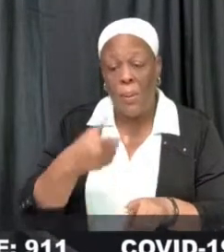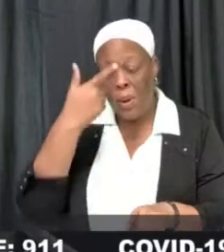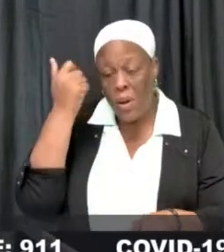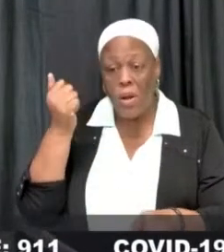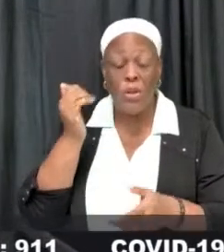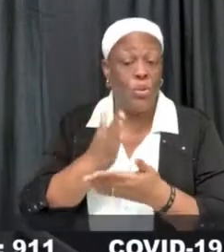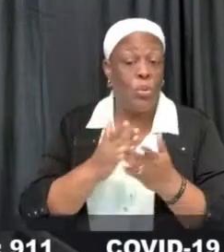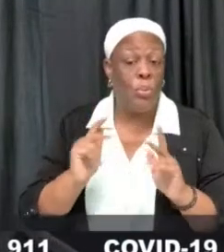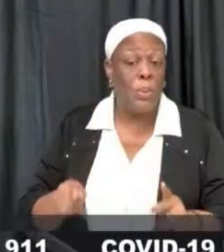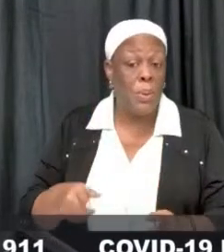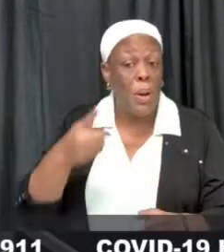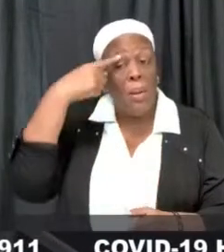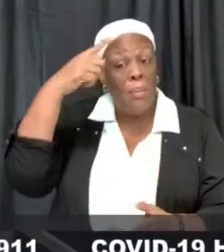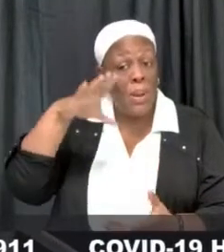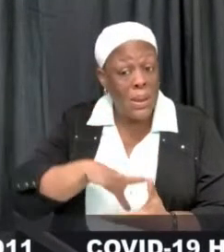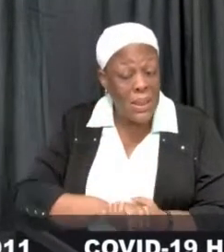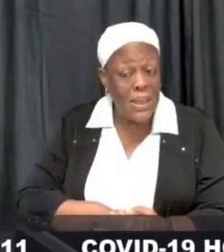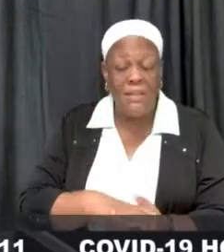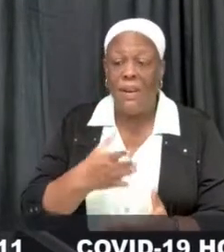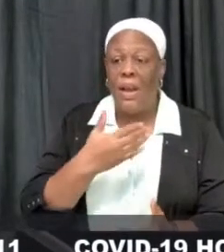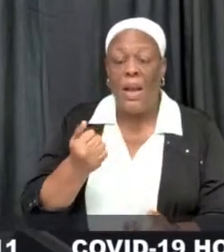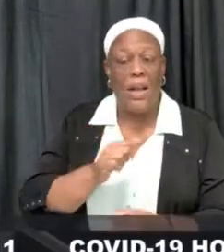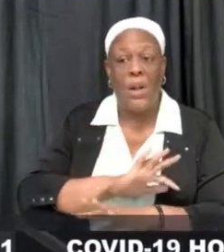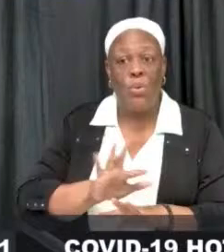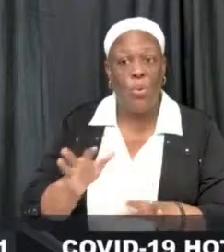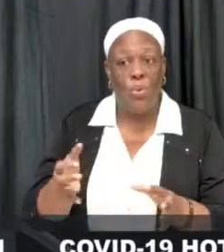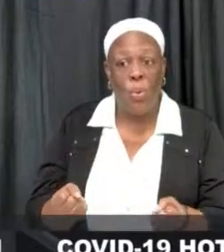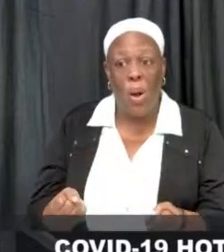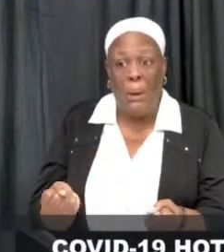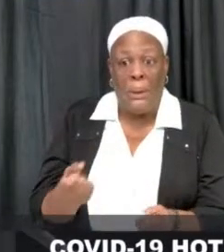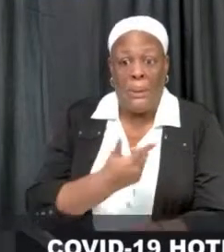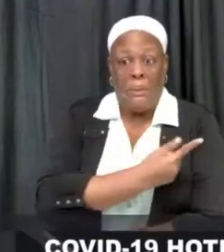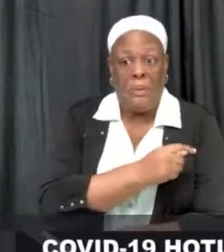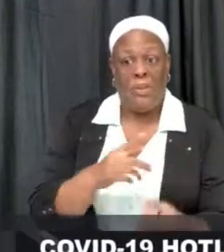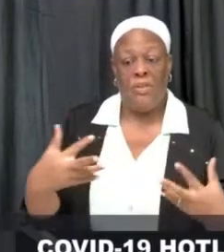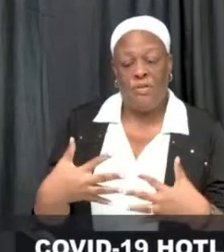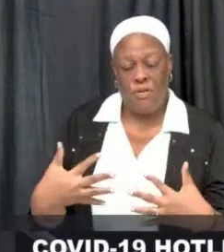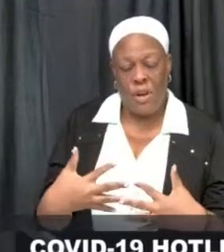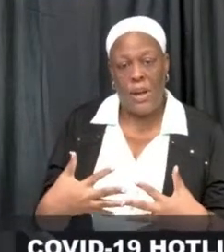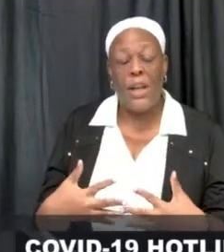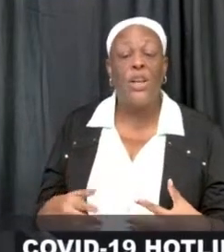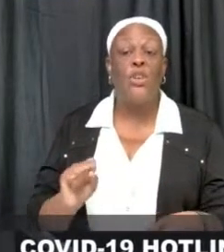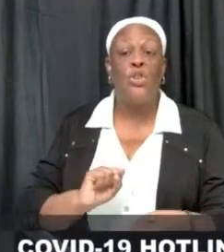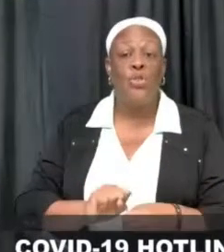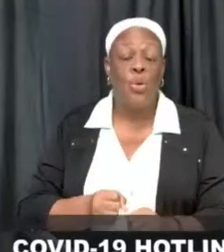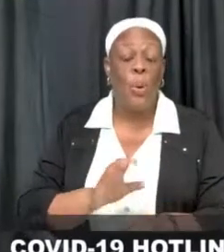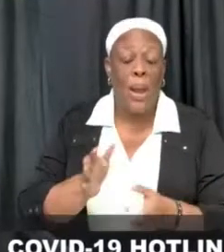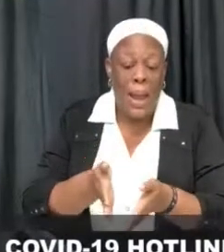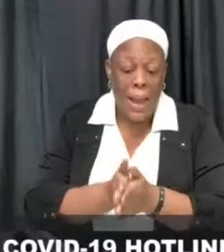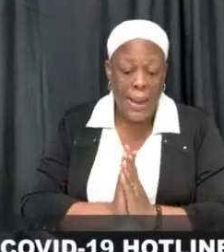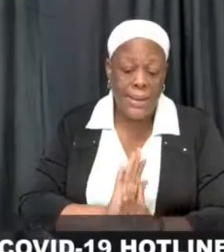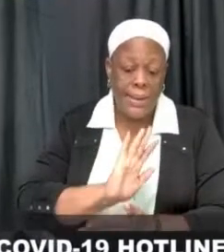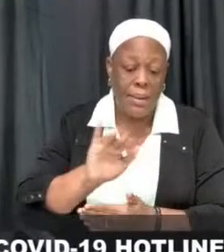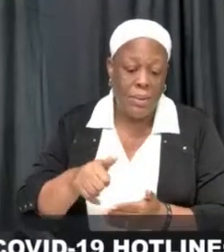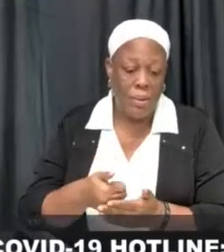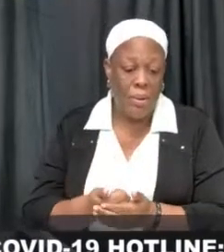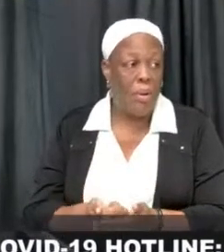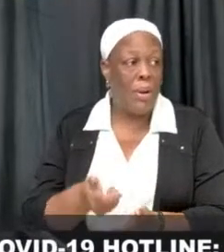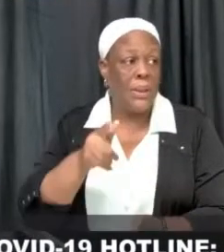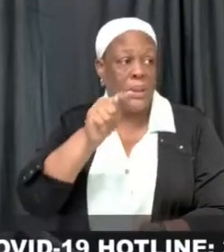platform that we want media houses, of course, to partner with us in this fight against